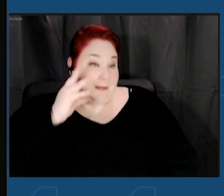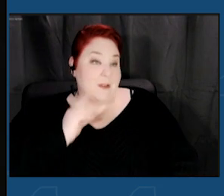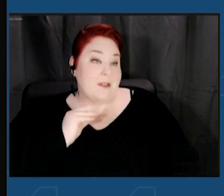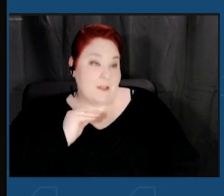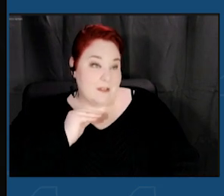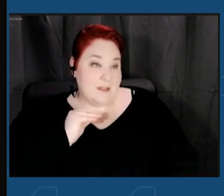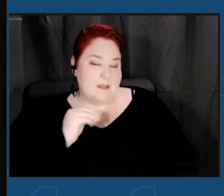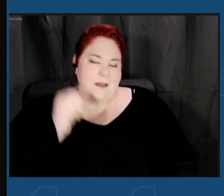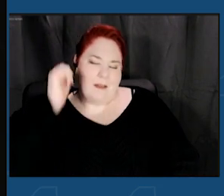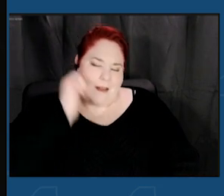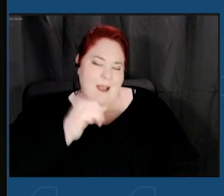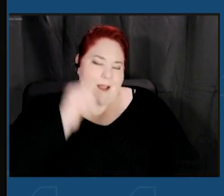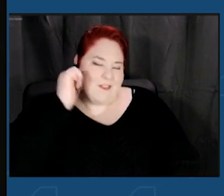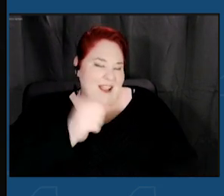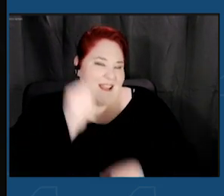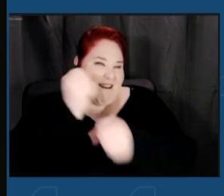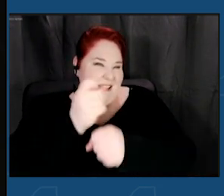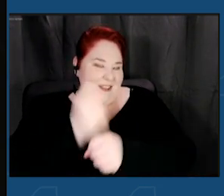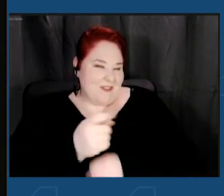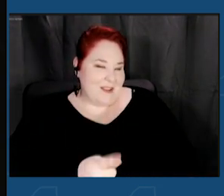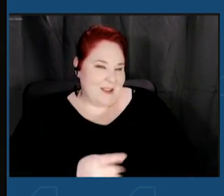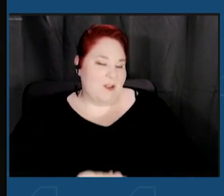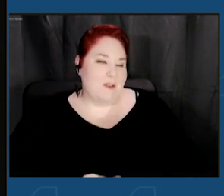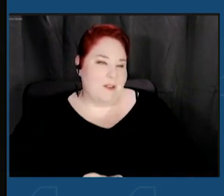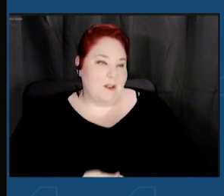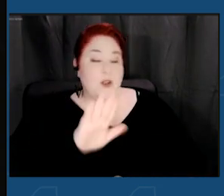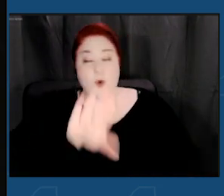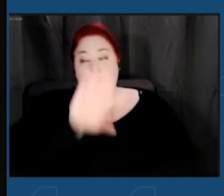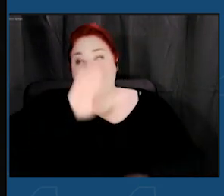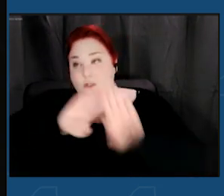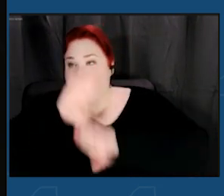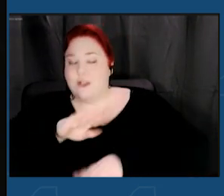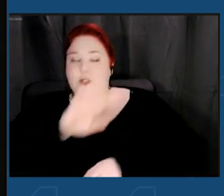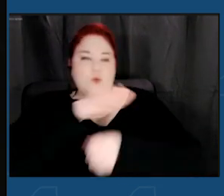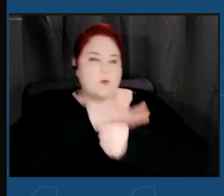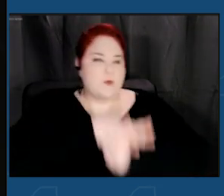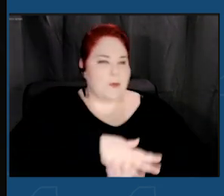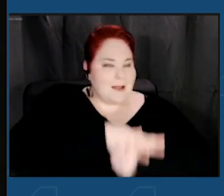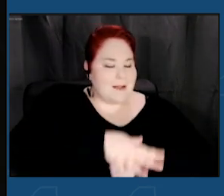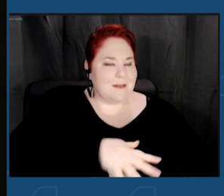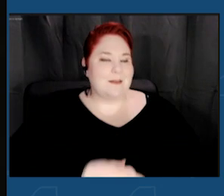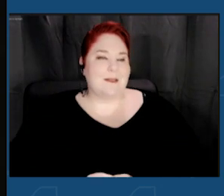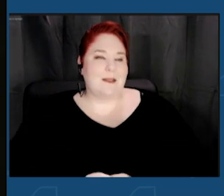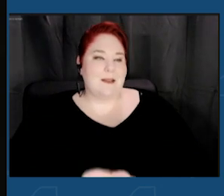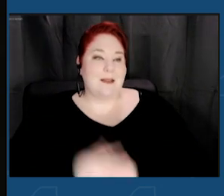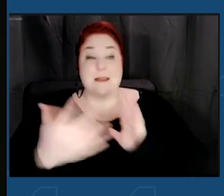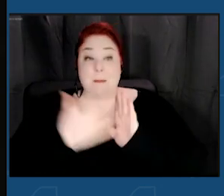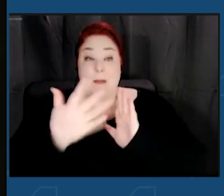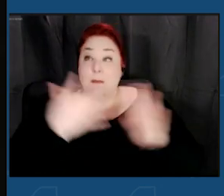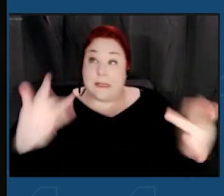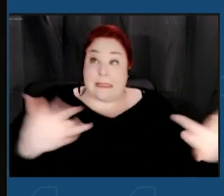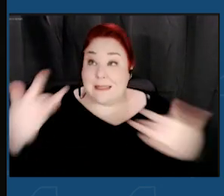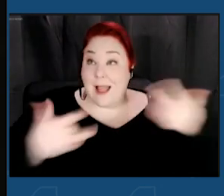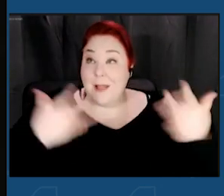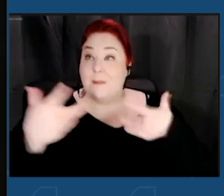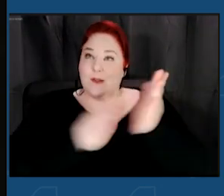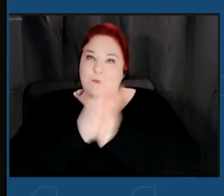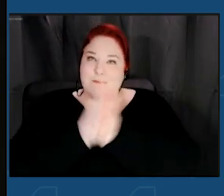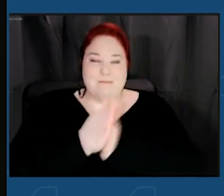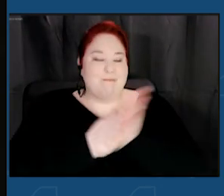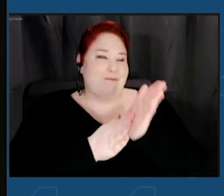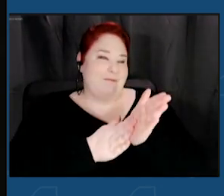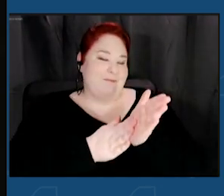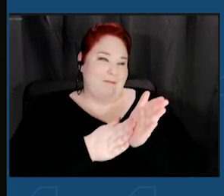year out. The stresses, the frustrations, sometimes the exhilaration and excitement,